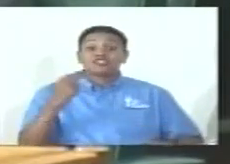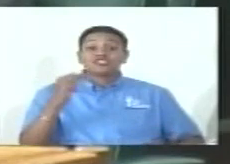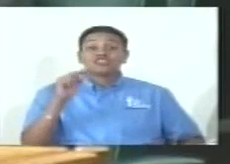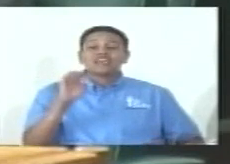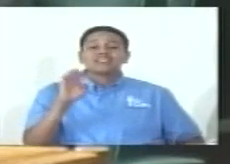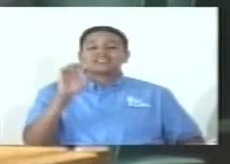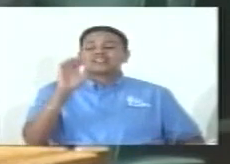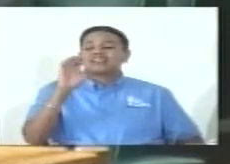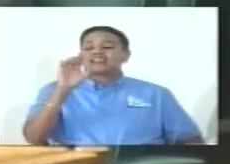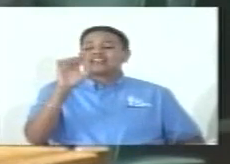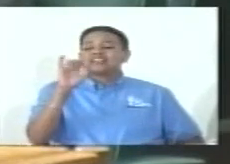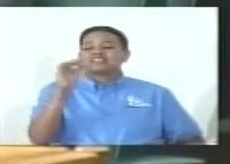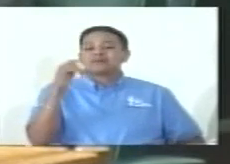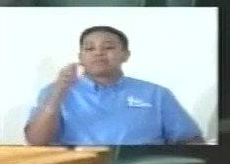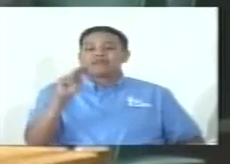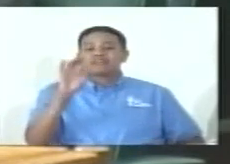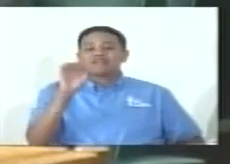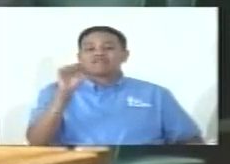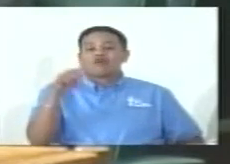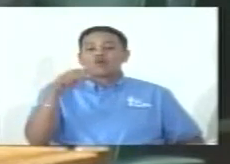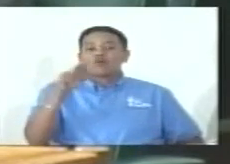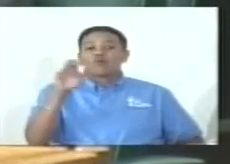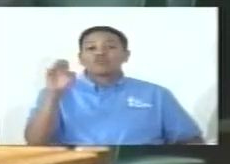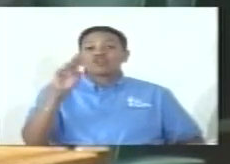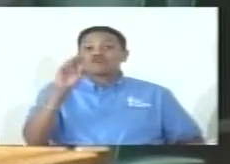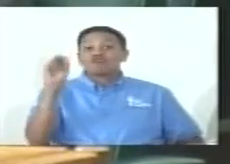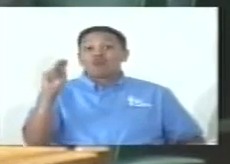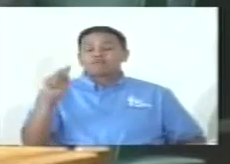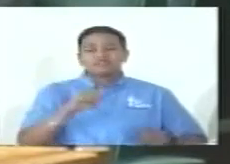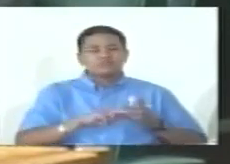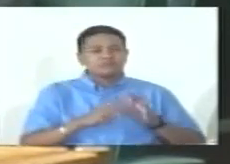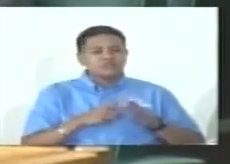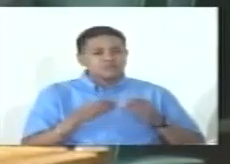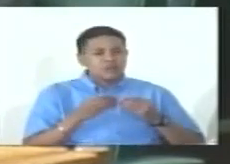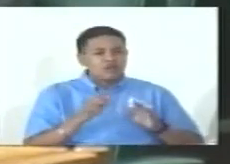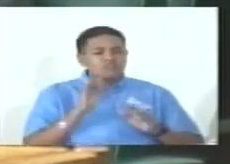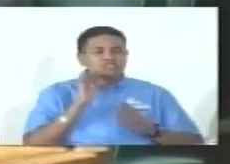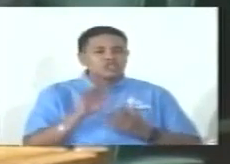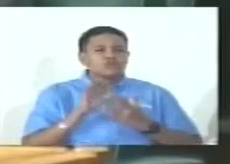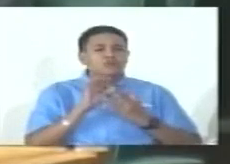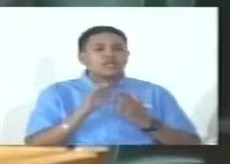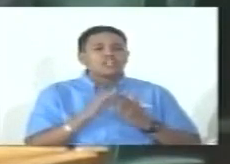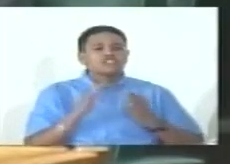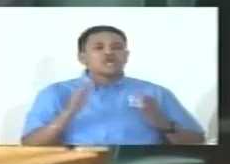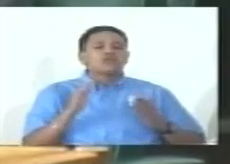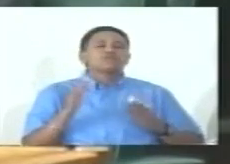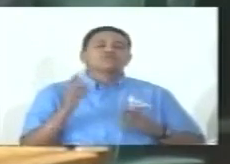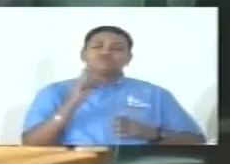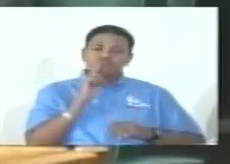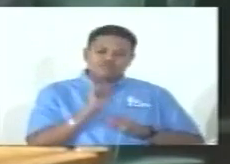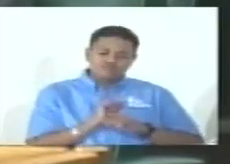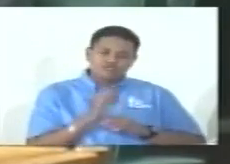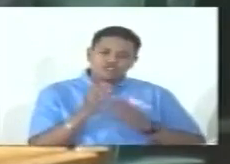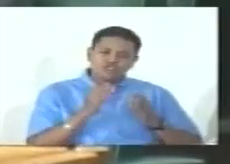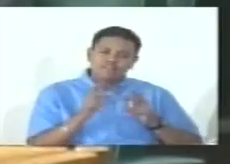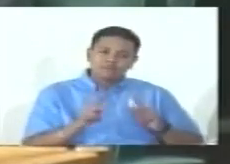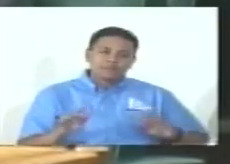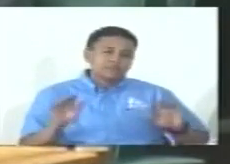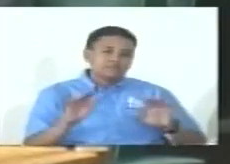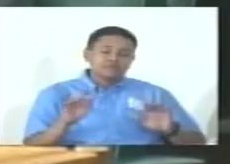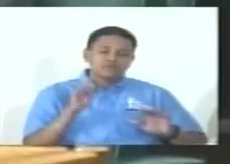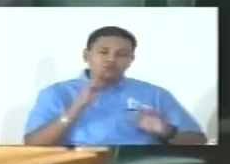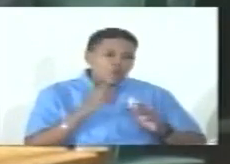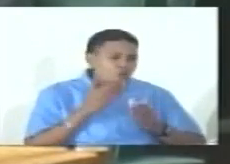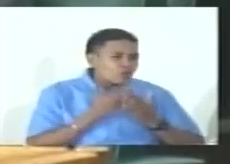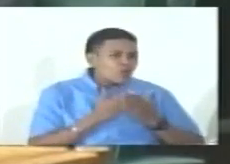Fakuri Robinson meant that we've lost a unique and genuine servant of the people. we have lost a great Jamaican, a woman